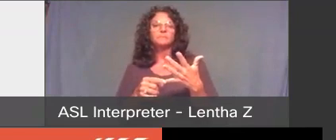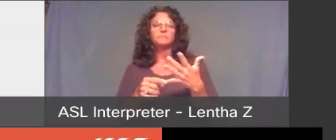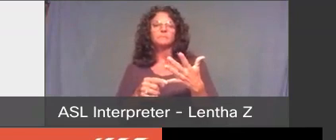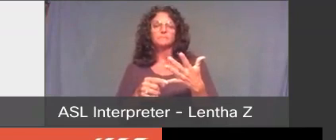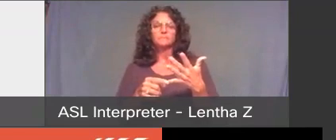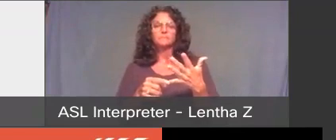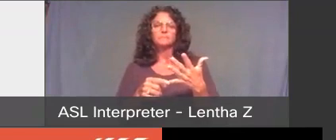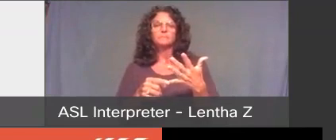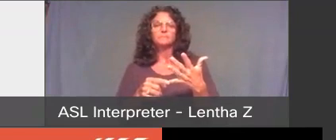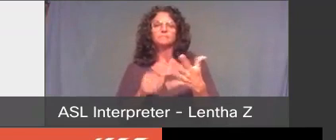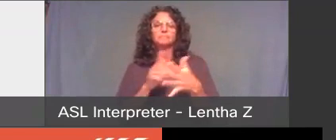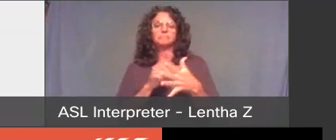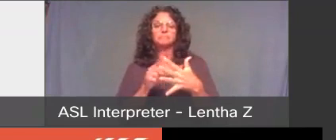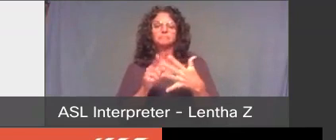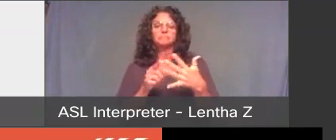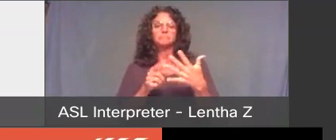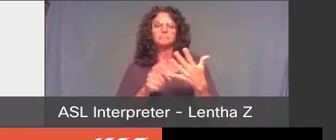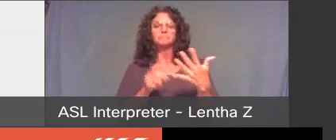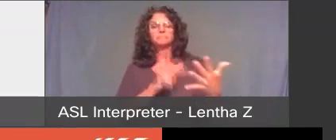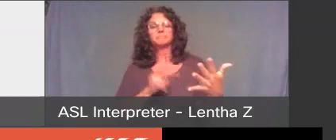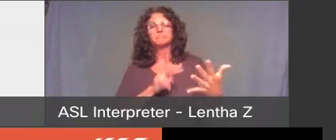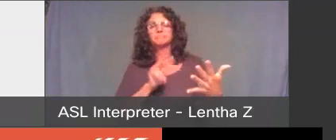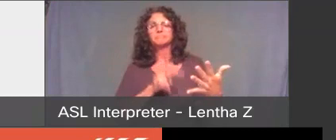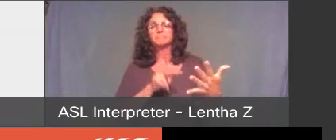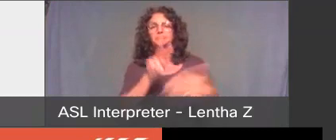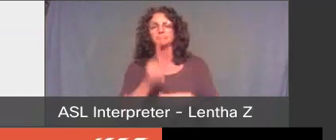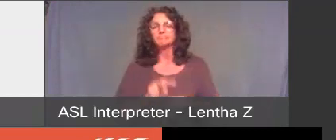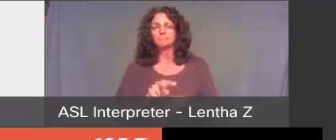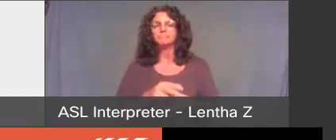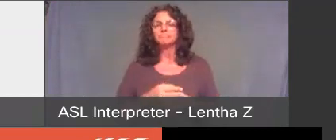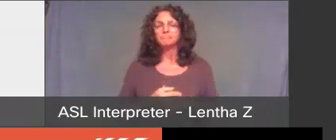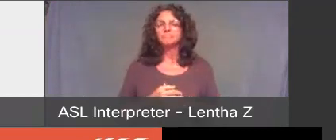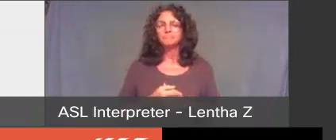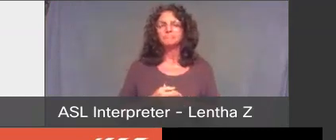to and during experiences in prison.